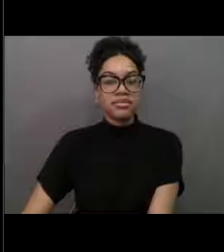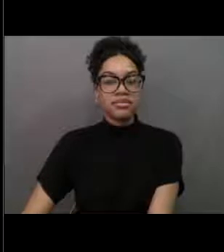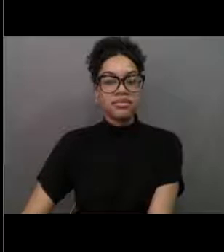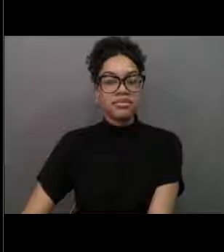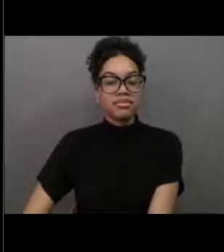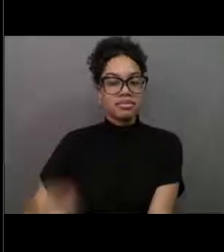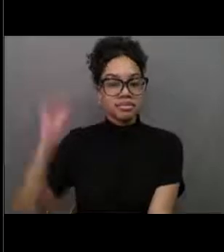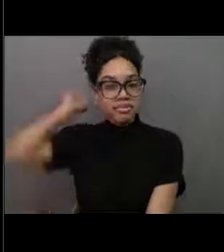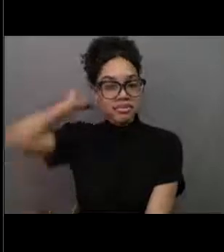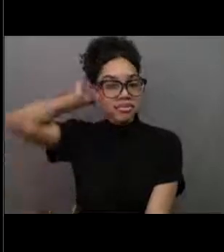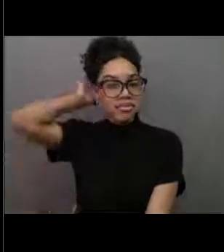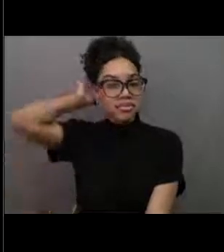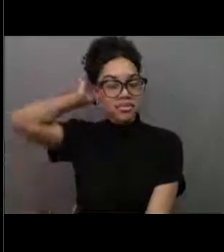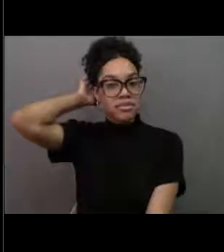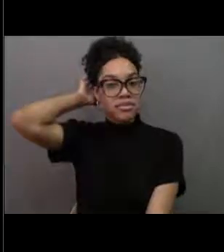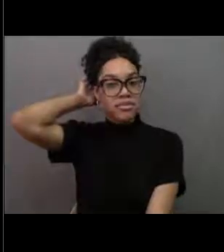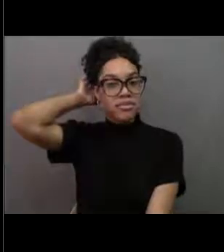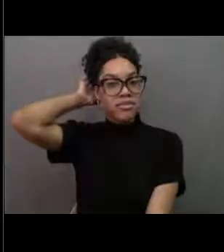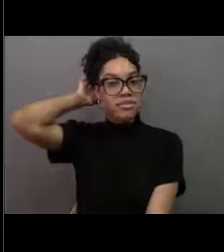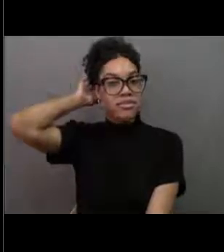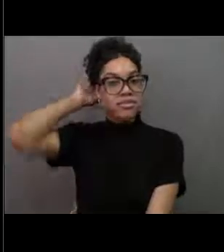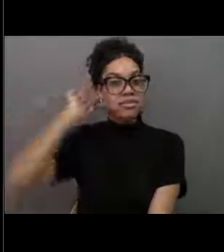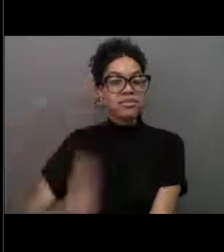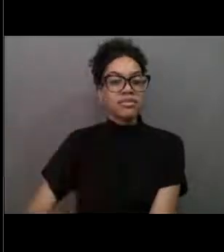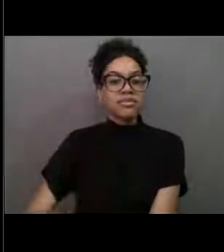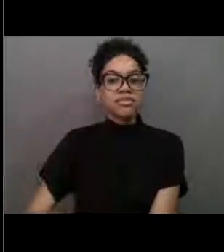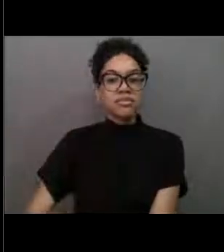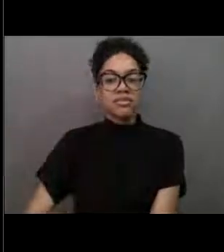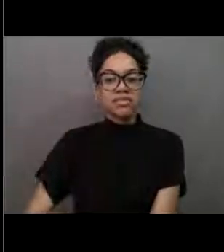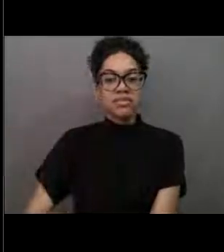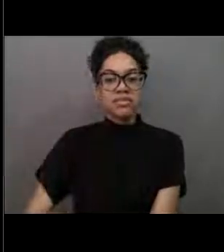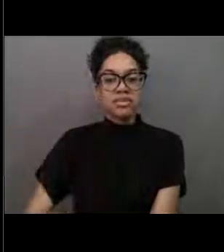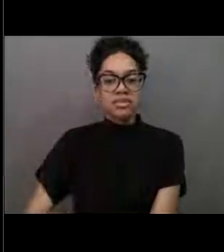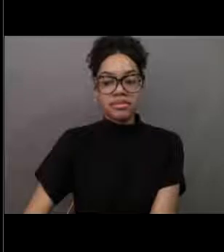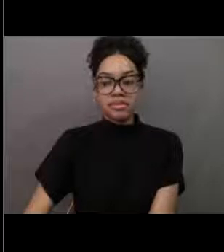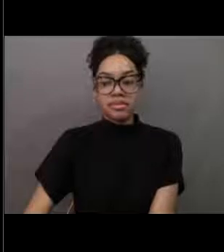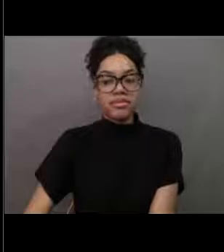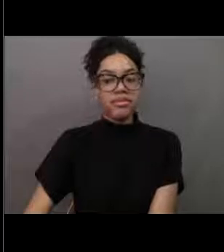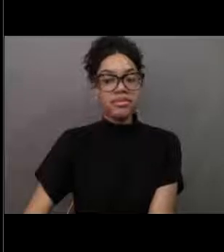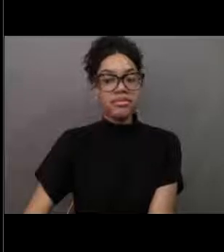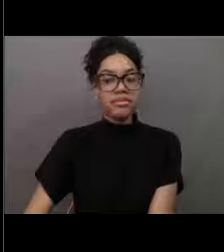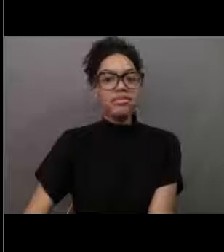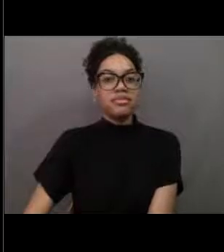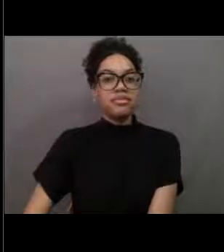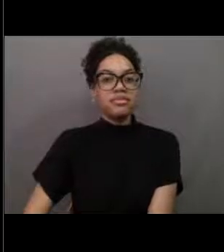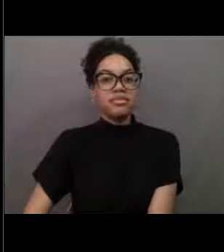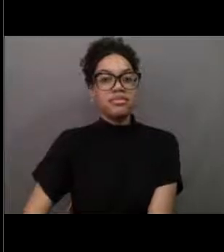show what people said. Whoops. Okay.